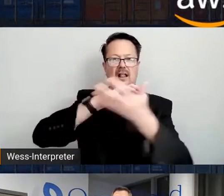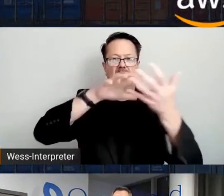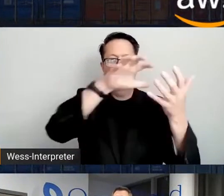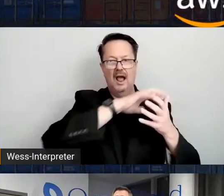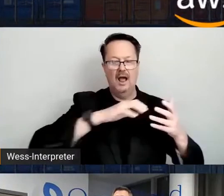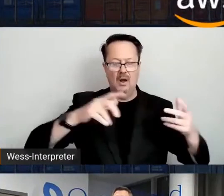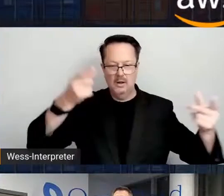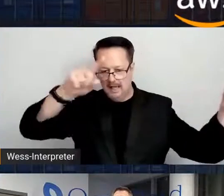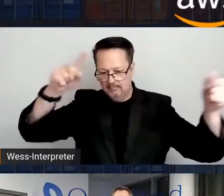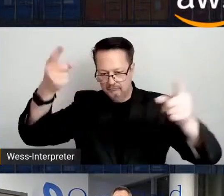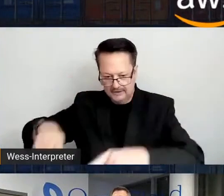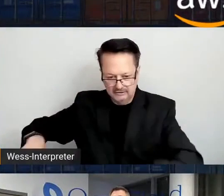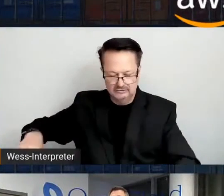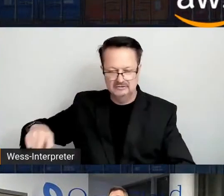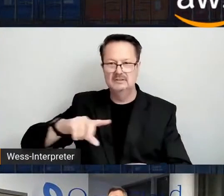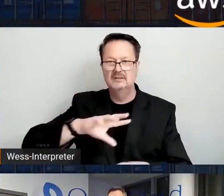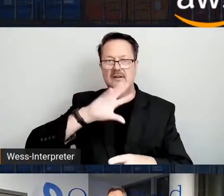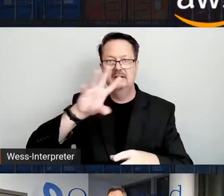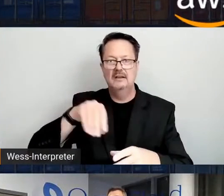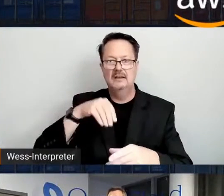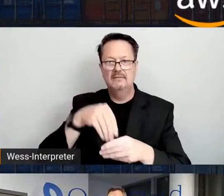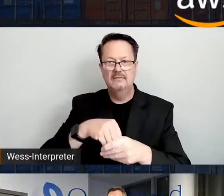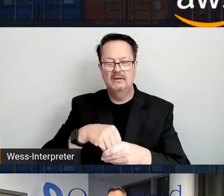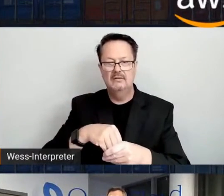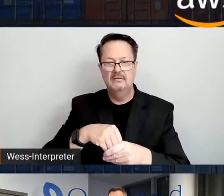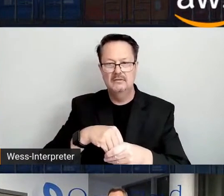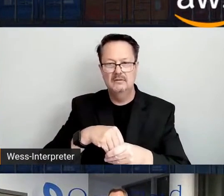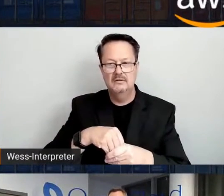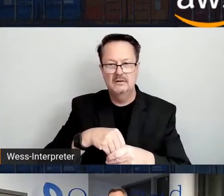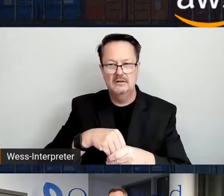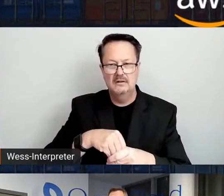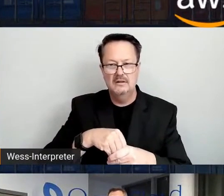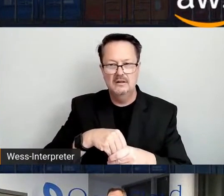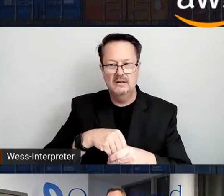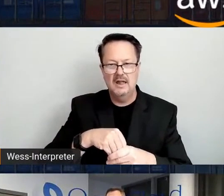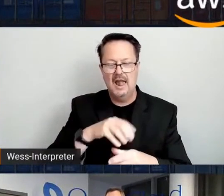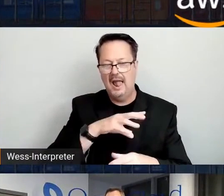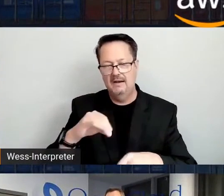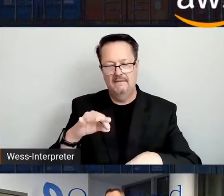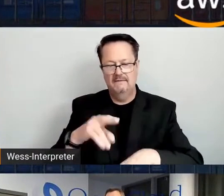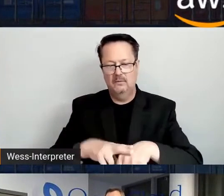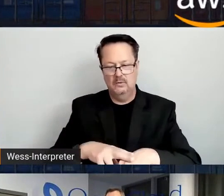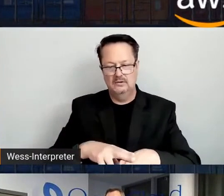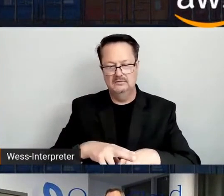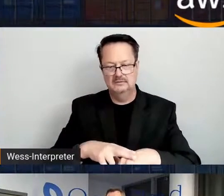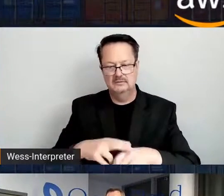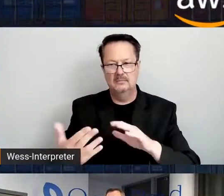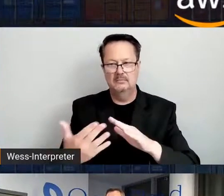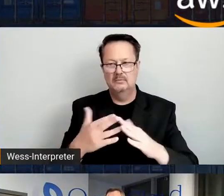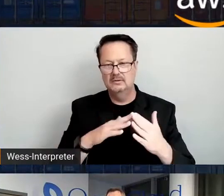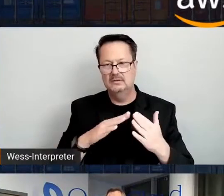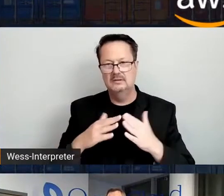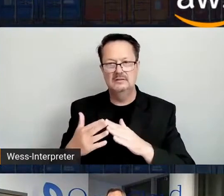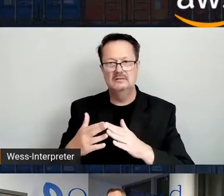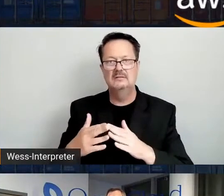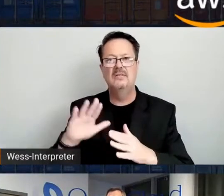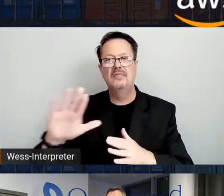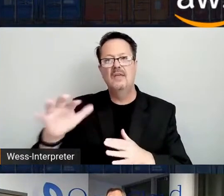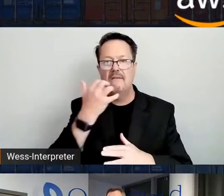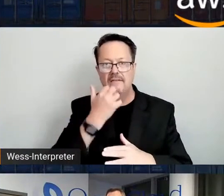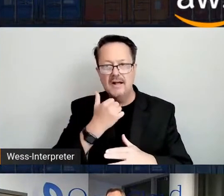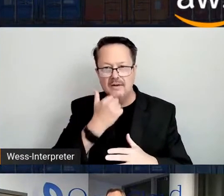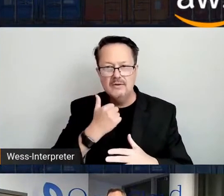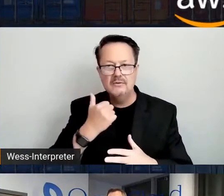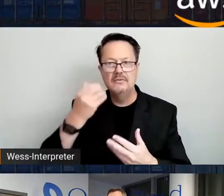interoperable environment at the European level. And of course, Kubernetes, from the various dimensions we talk